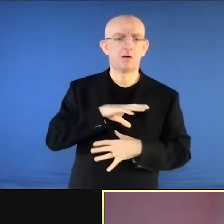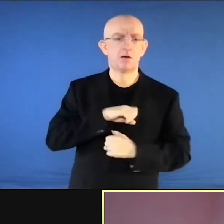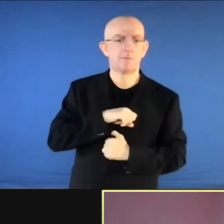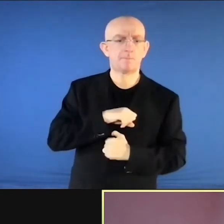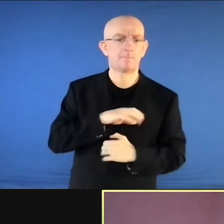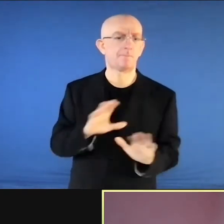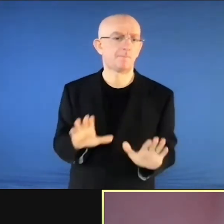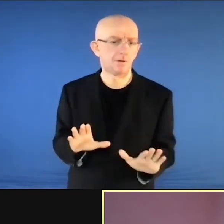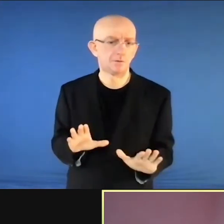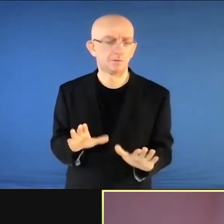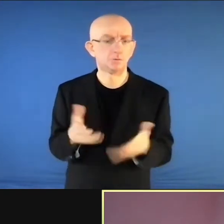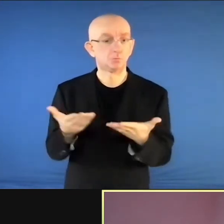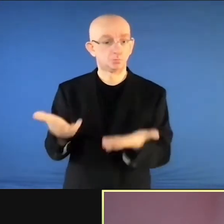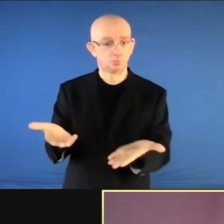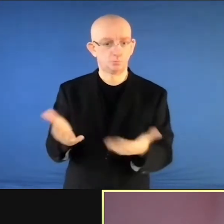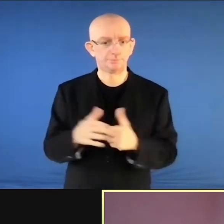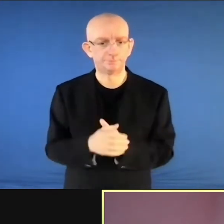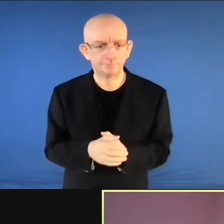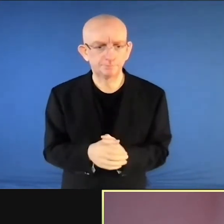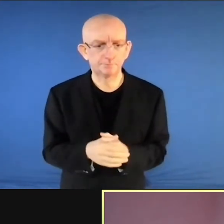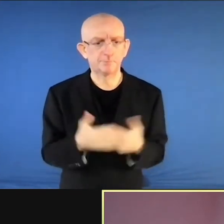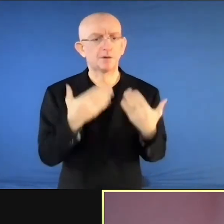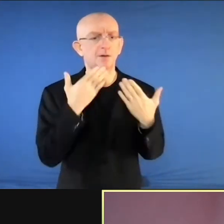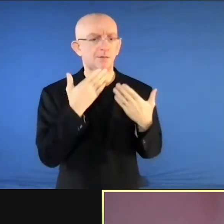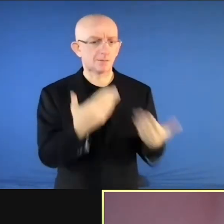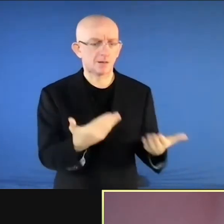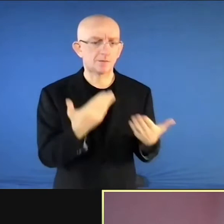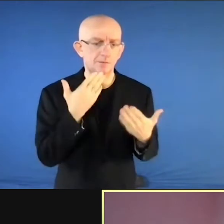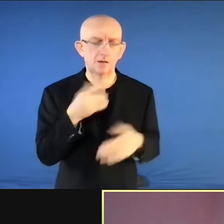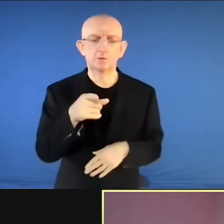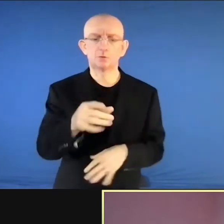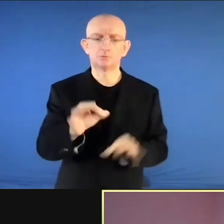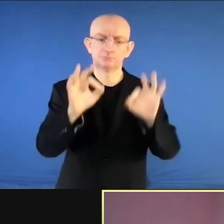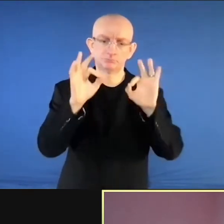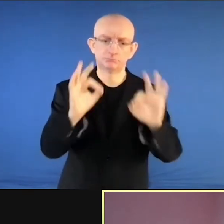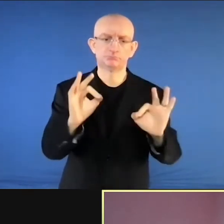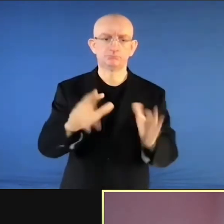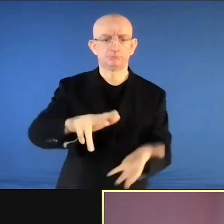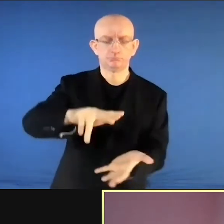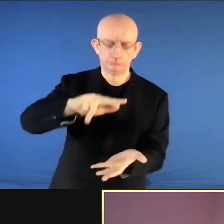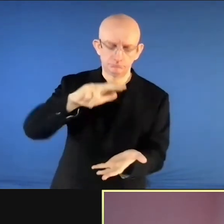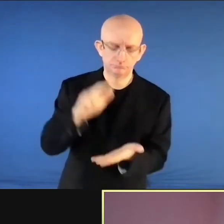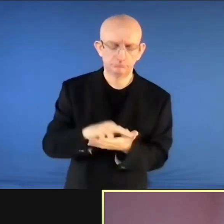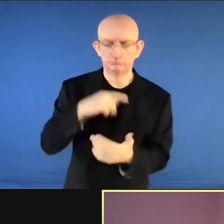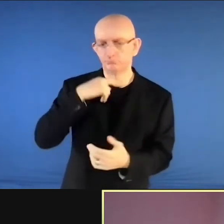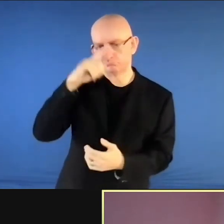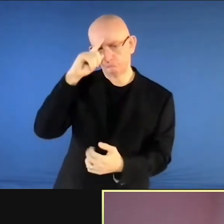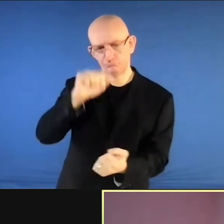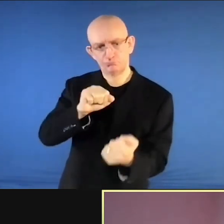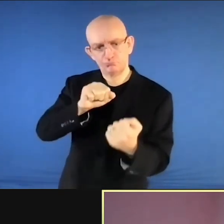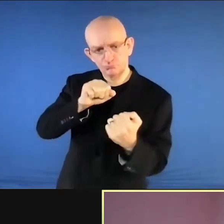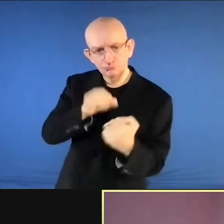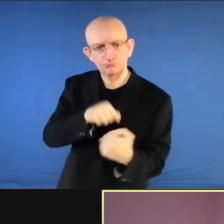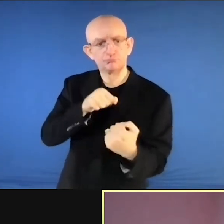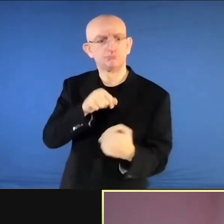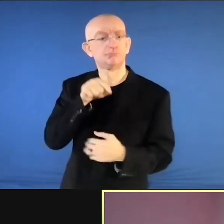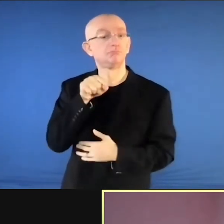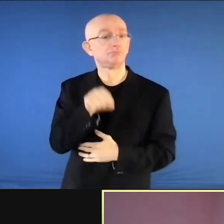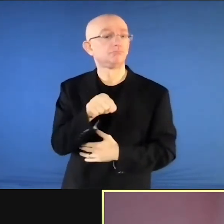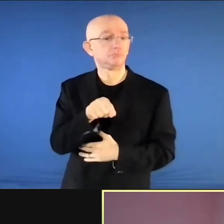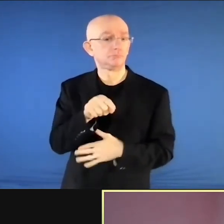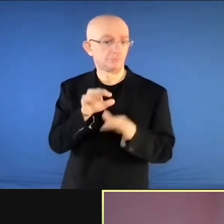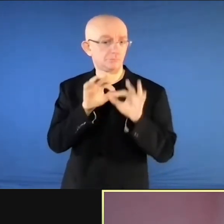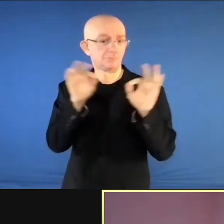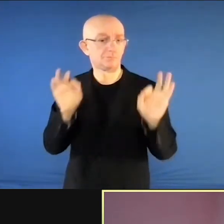dire need to adhere by very, very practical and very well